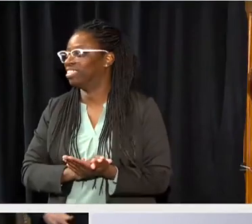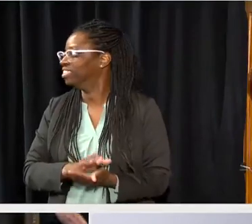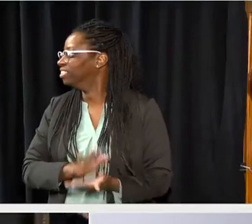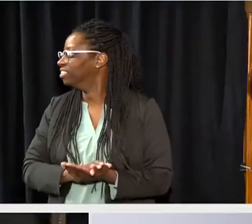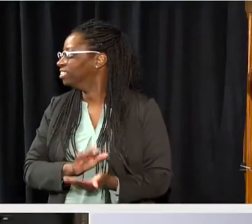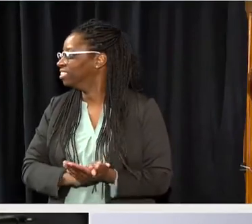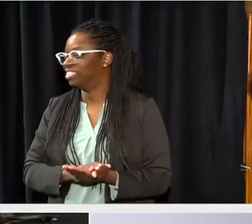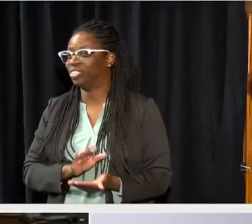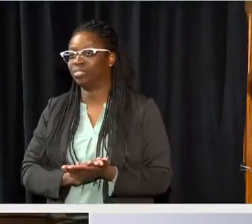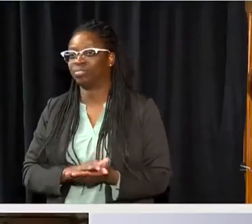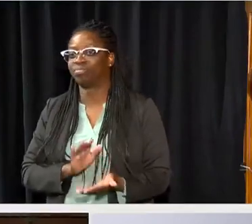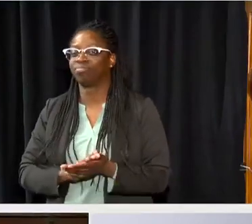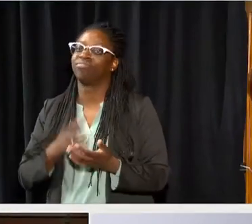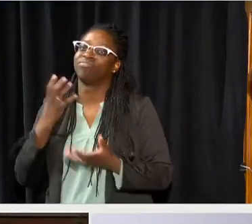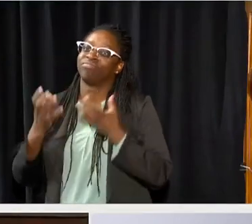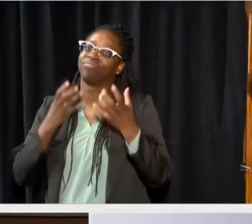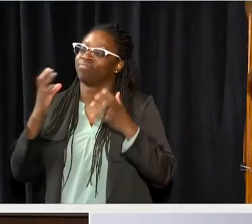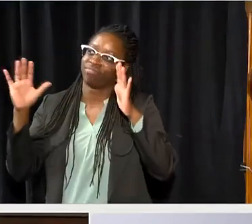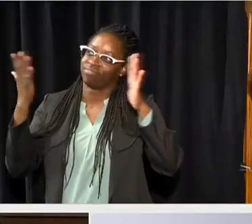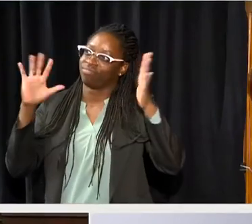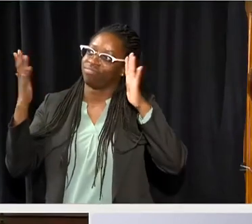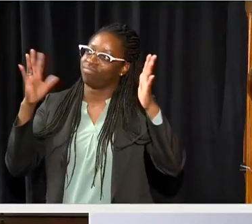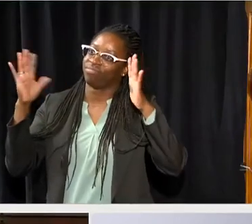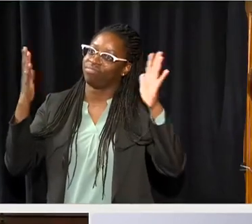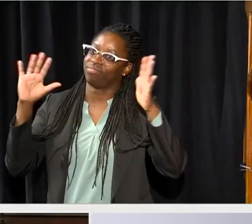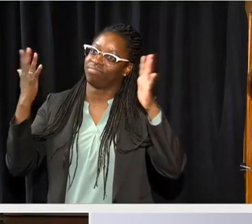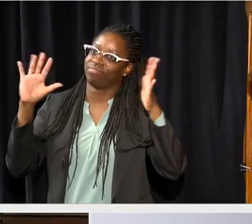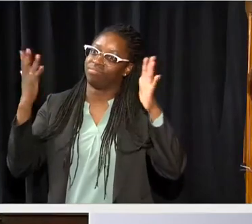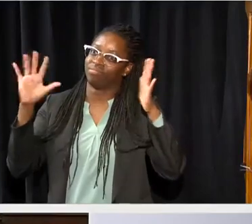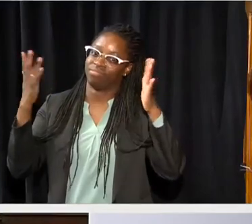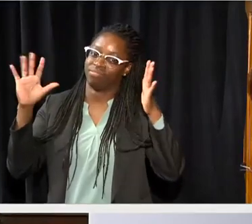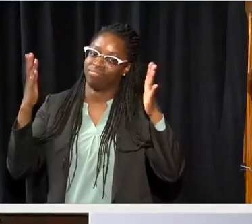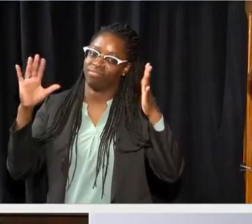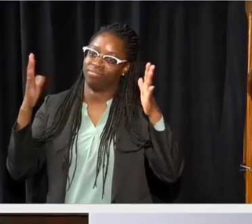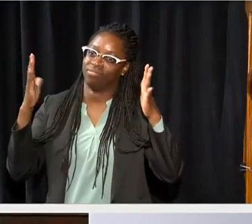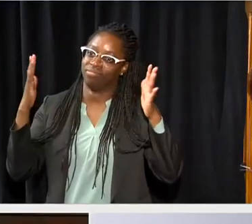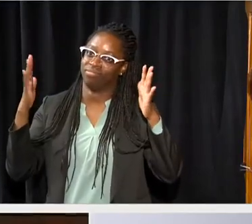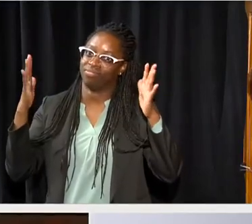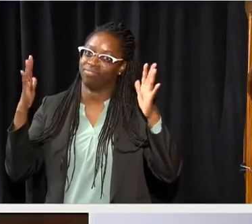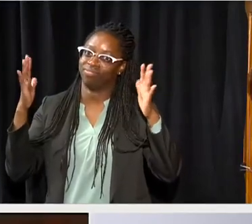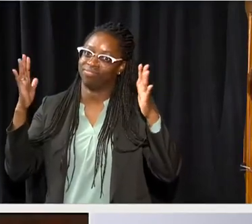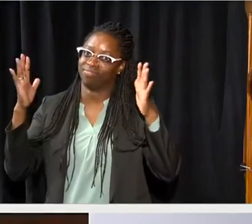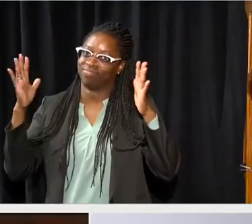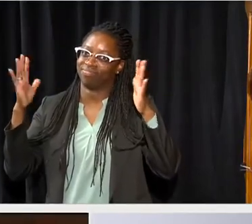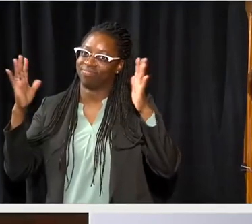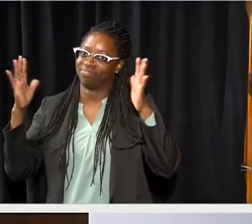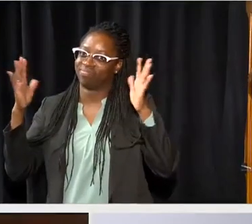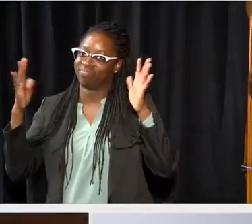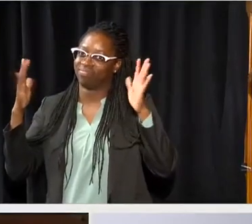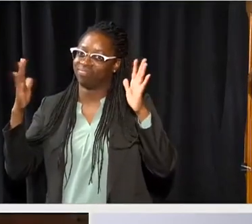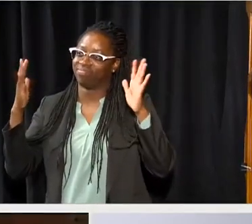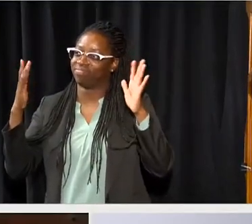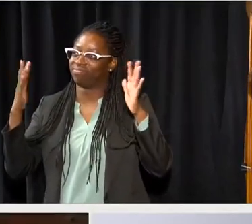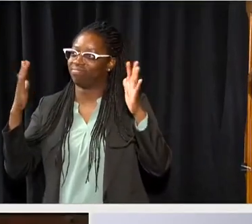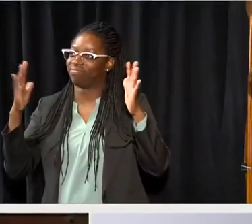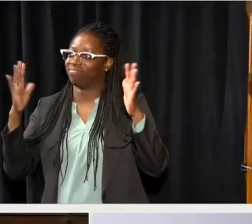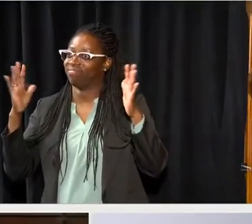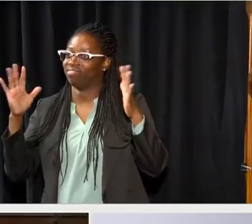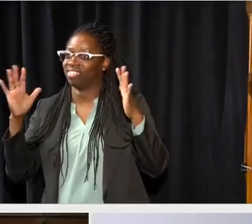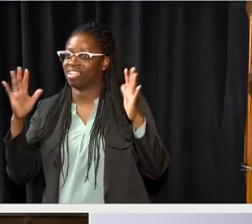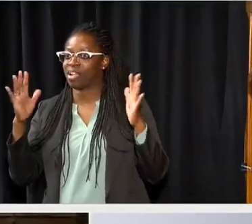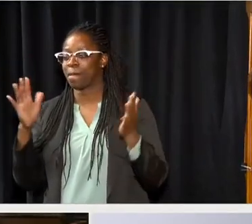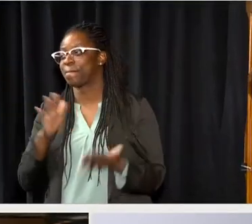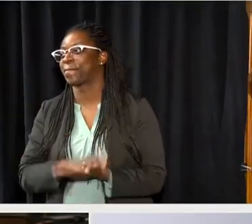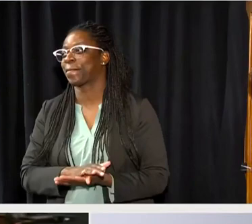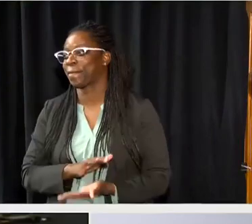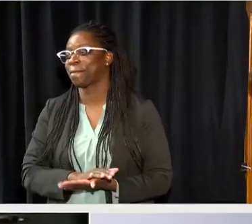goals going into year two. Yeah, a lot was talked about tonight. By my count, 8 asks, 21 accomplishments, 12 goals. Sue,